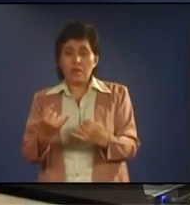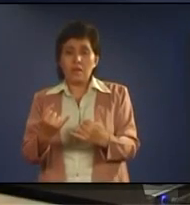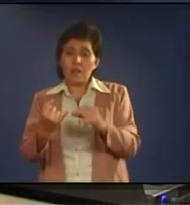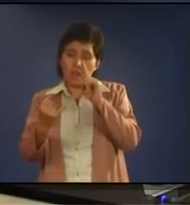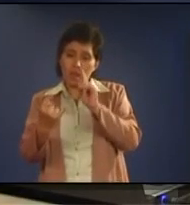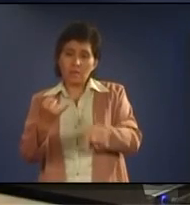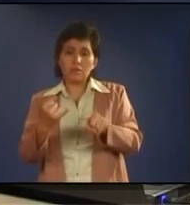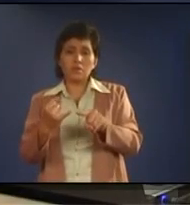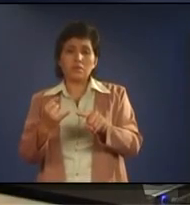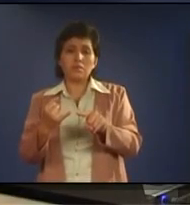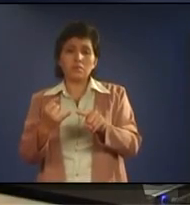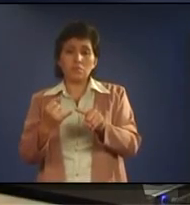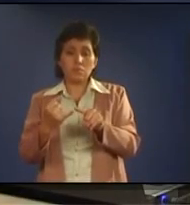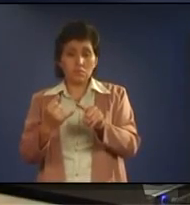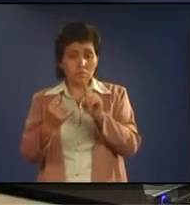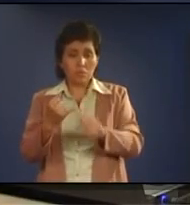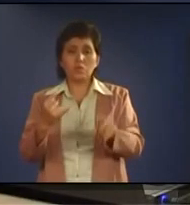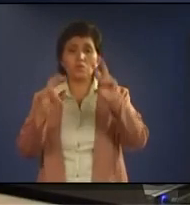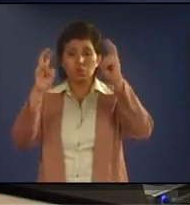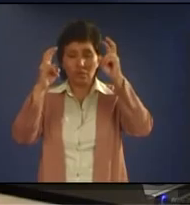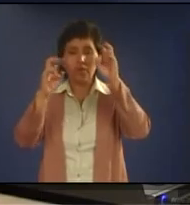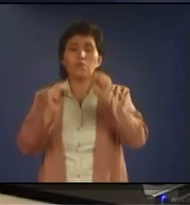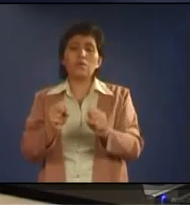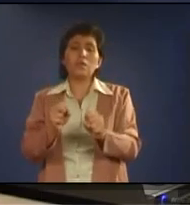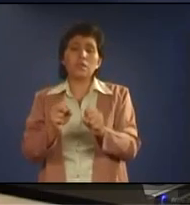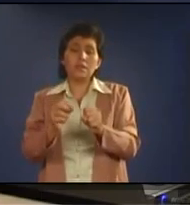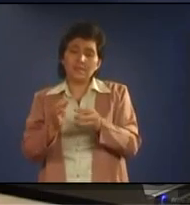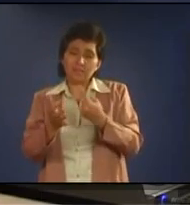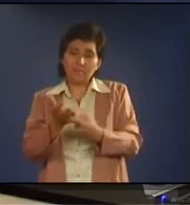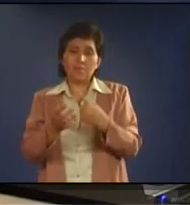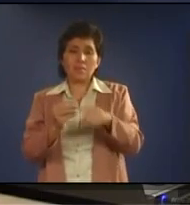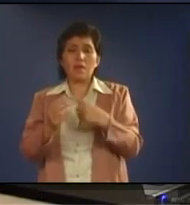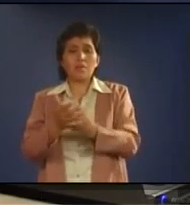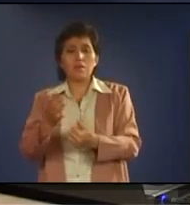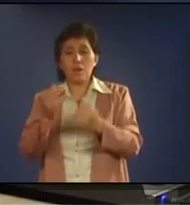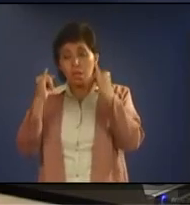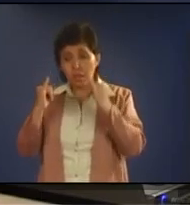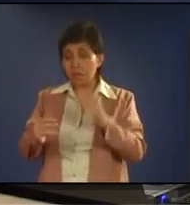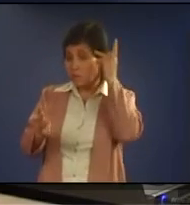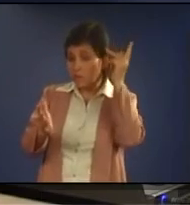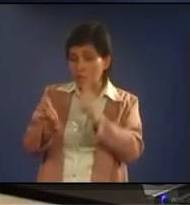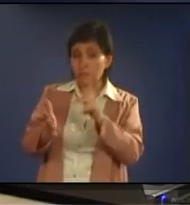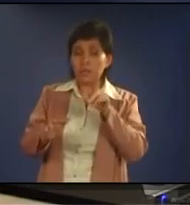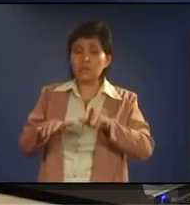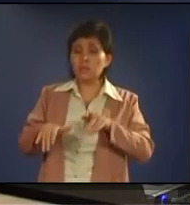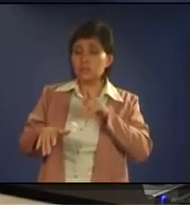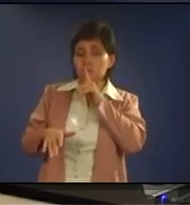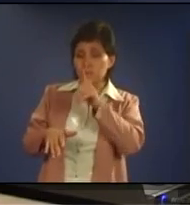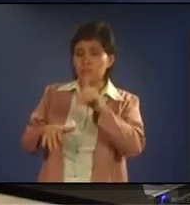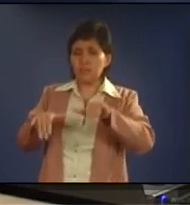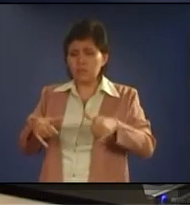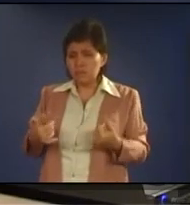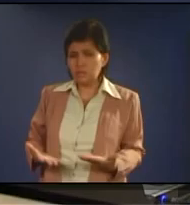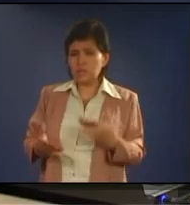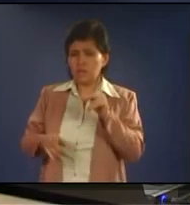you should be able to describe the nature of the group, identify how does someone act when people are